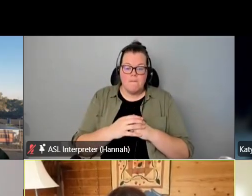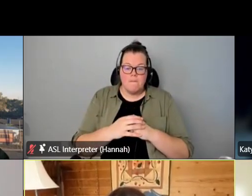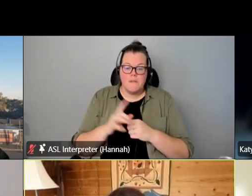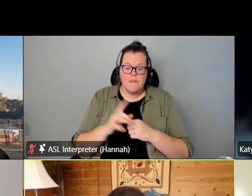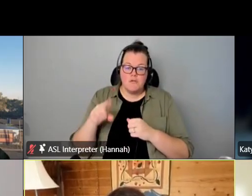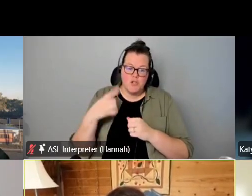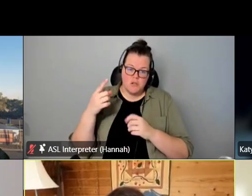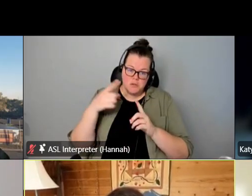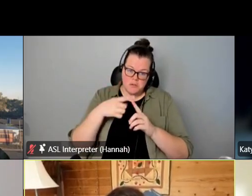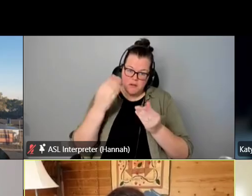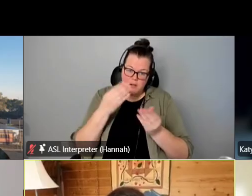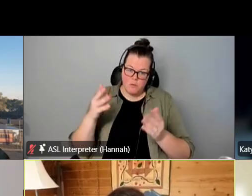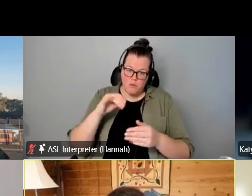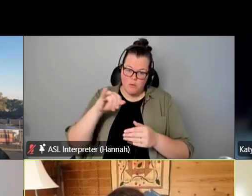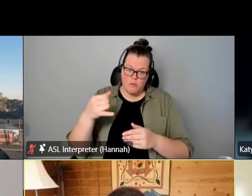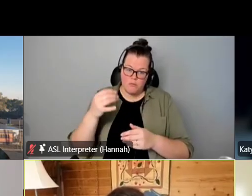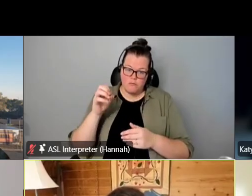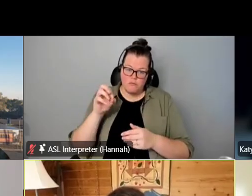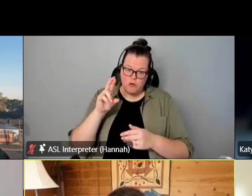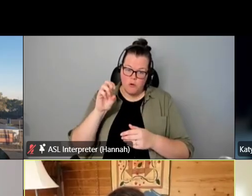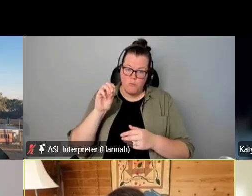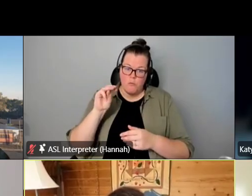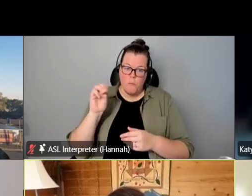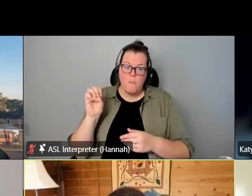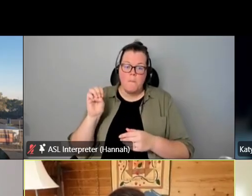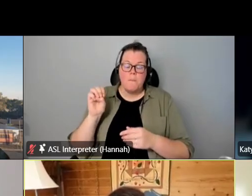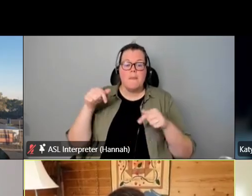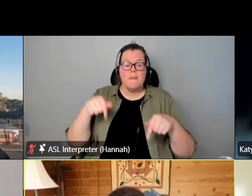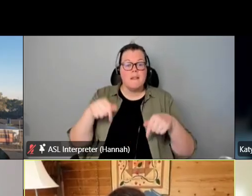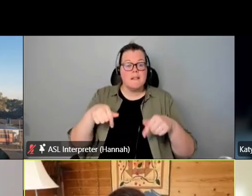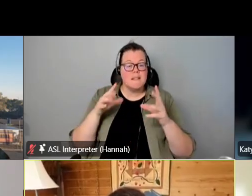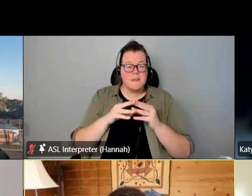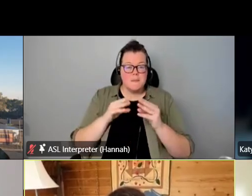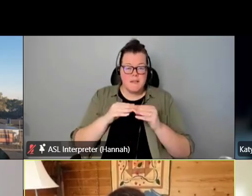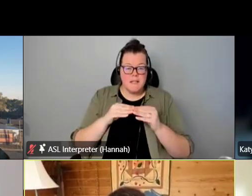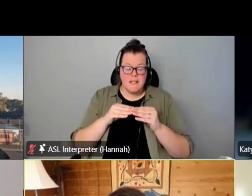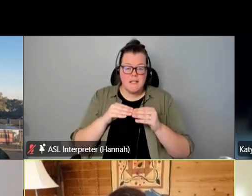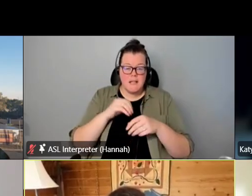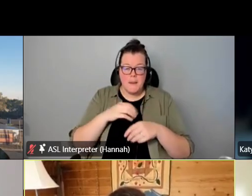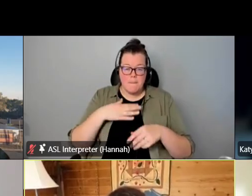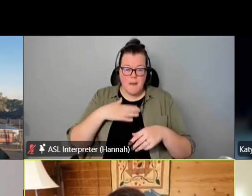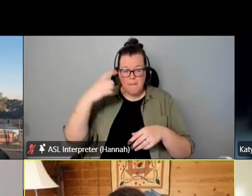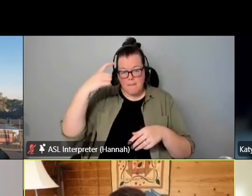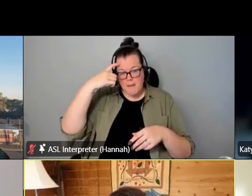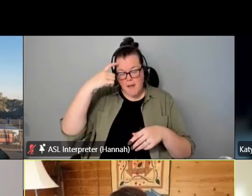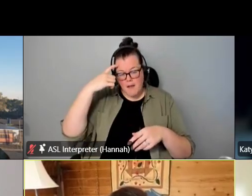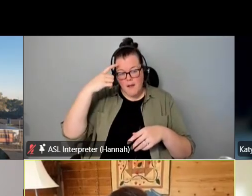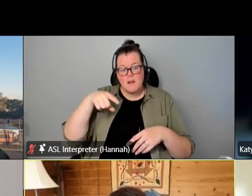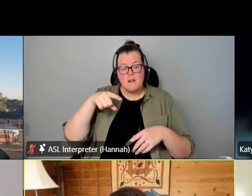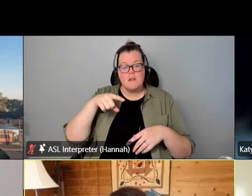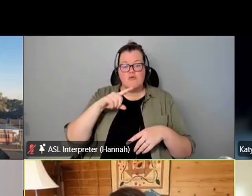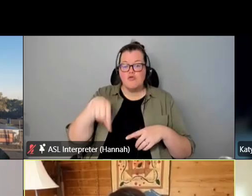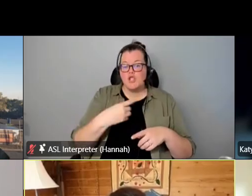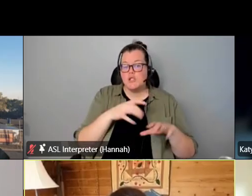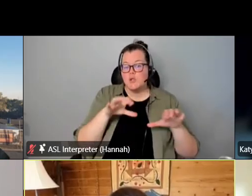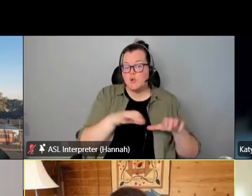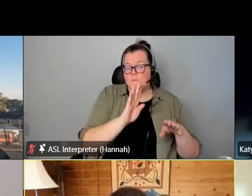know, Jerem, the meeting that we're doing here, in my mind, is more to do the